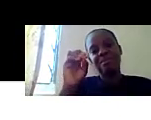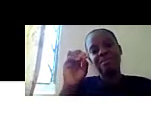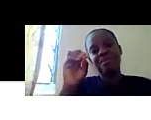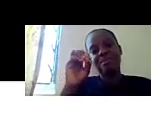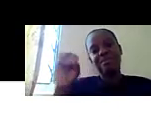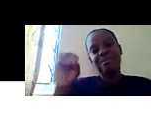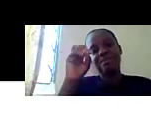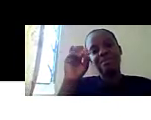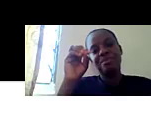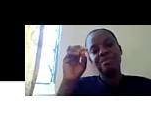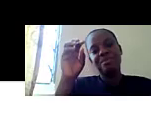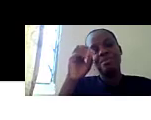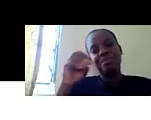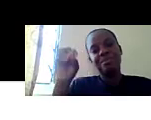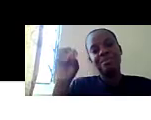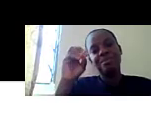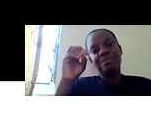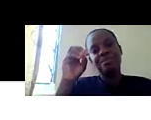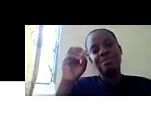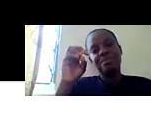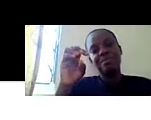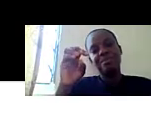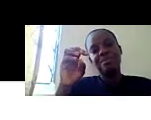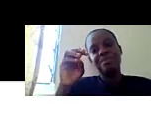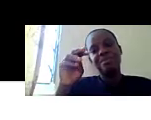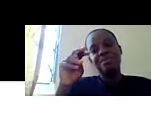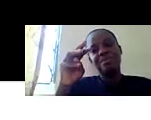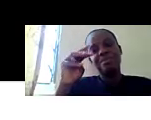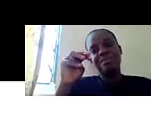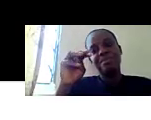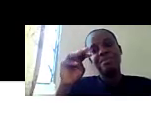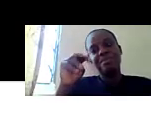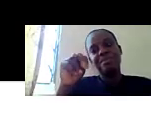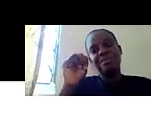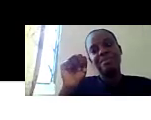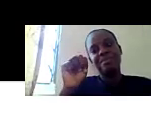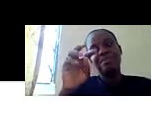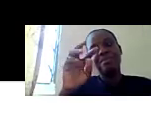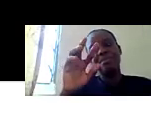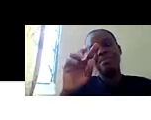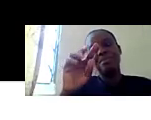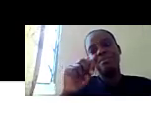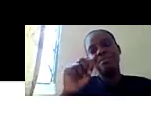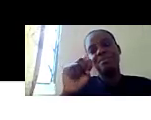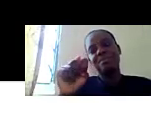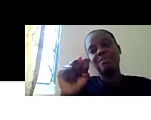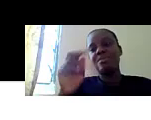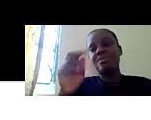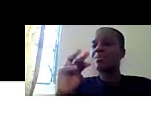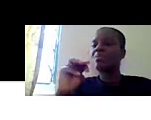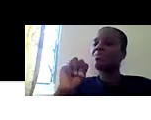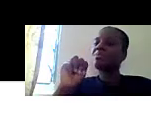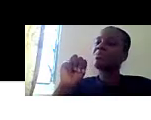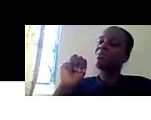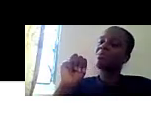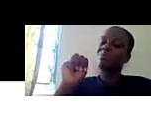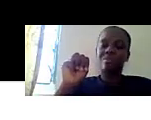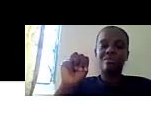Yeah, in fact, you have prepared. I can see how you are signing that you have learned